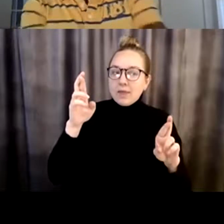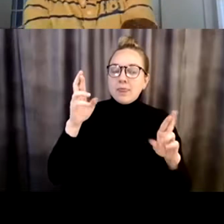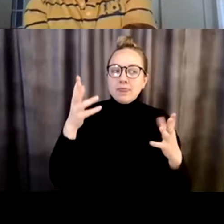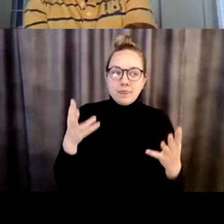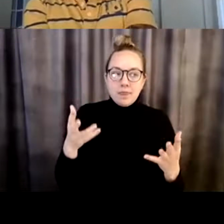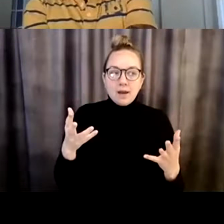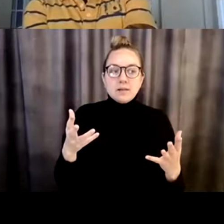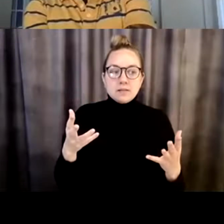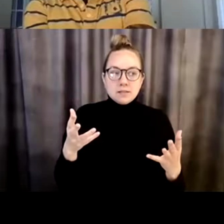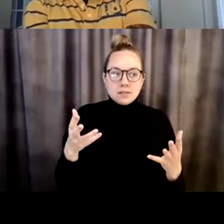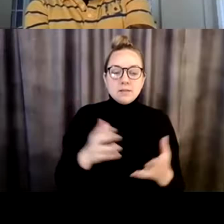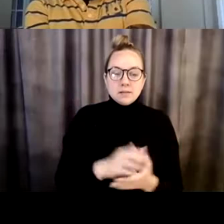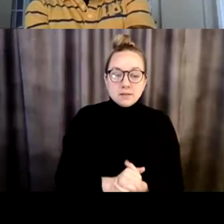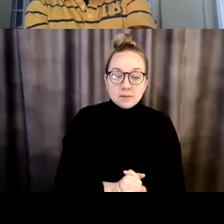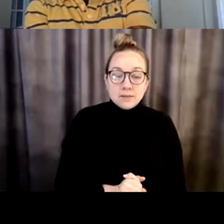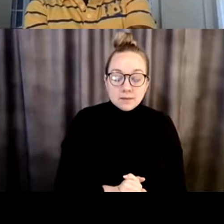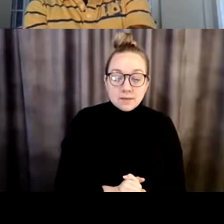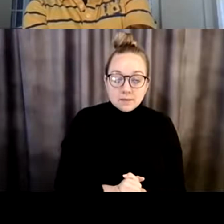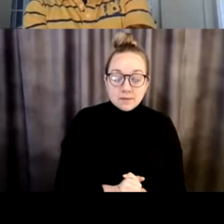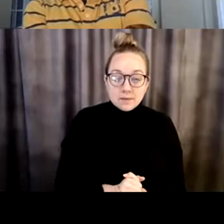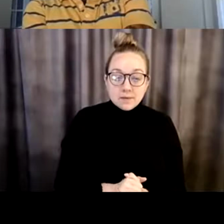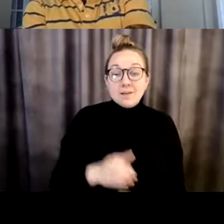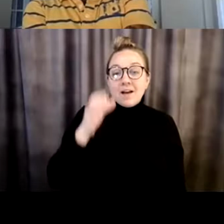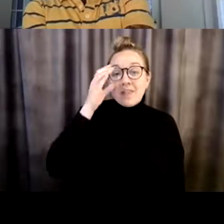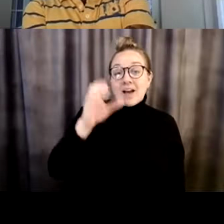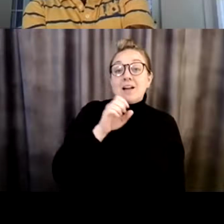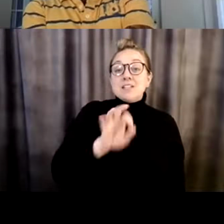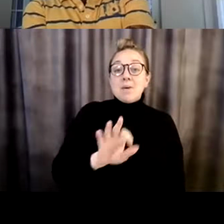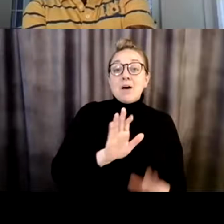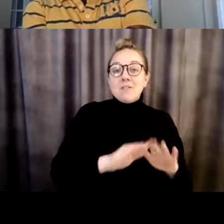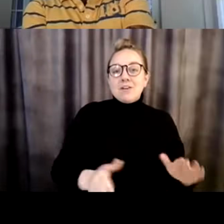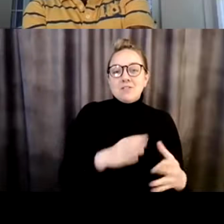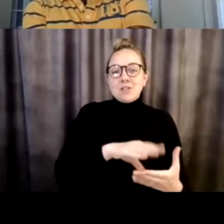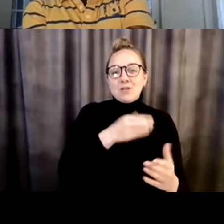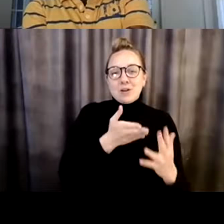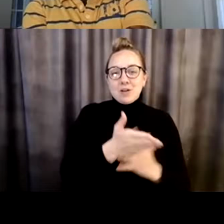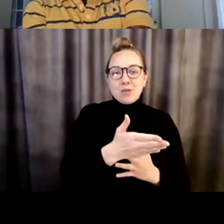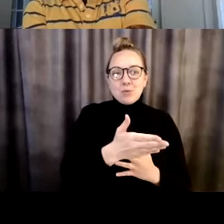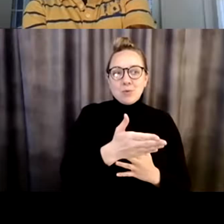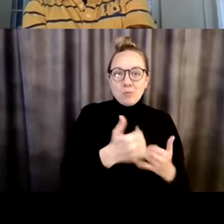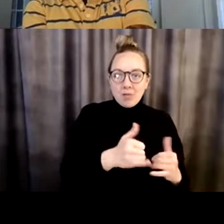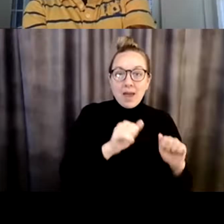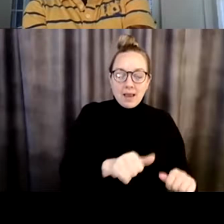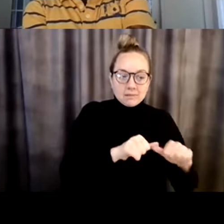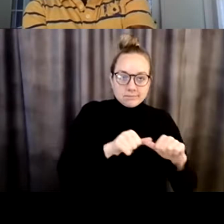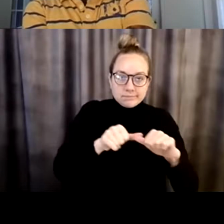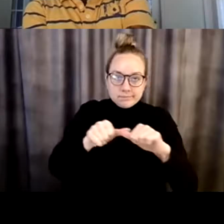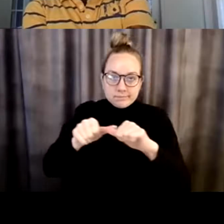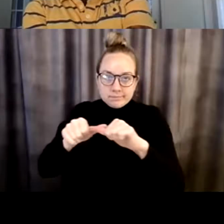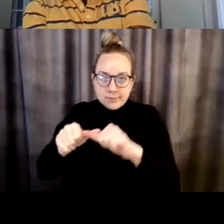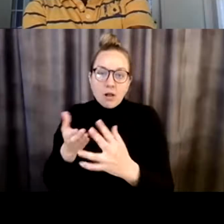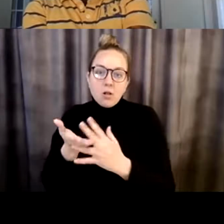play is going to continue to advance through the early grades. So it's not just focused on pre-K. And we've already been doing some